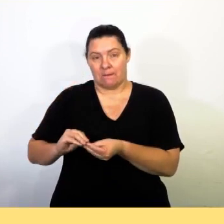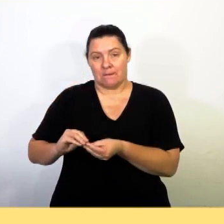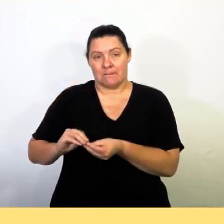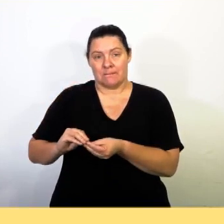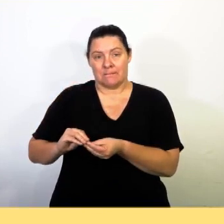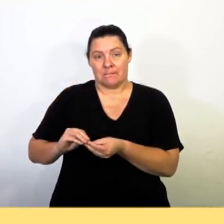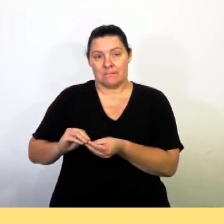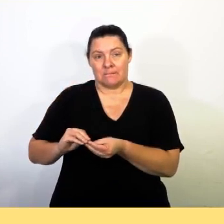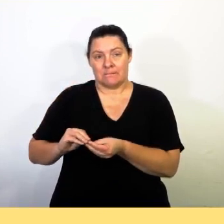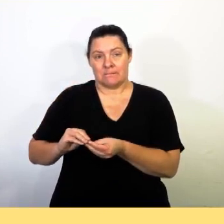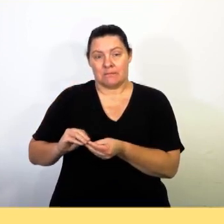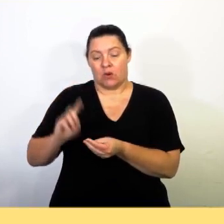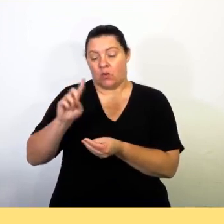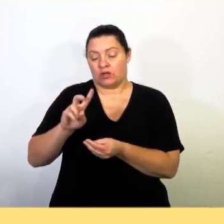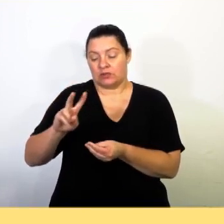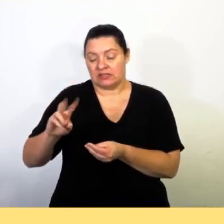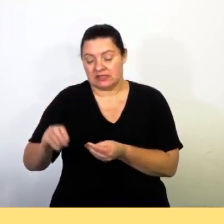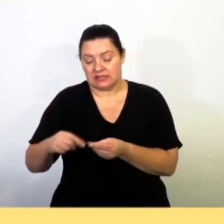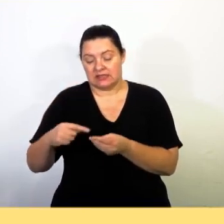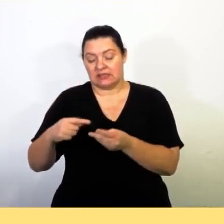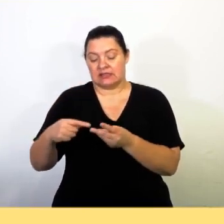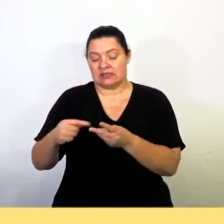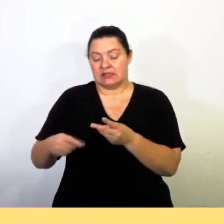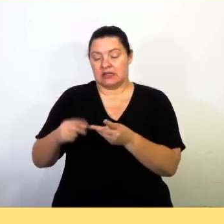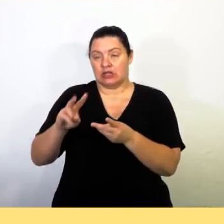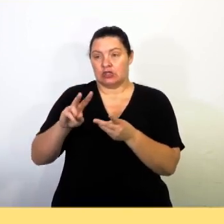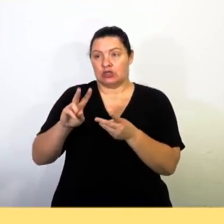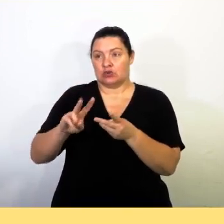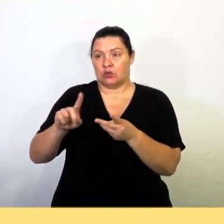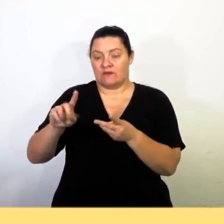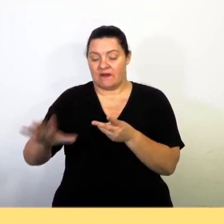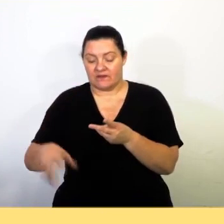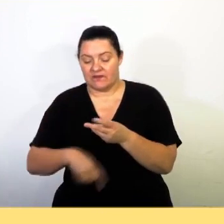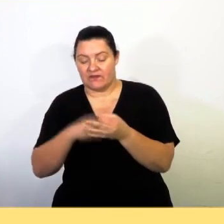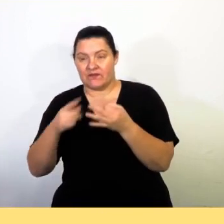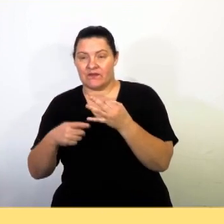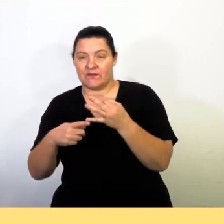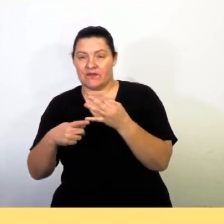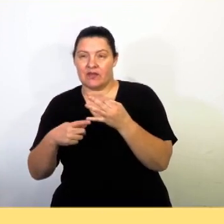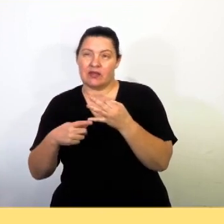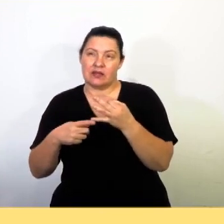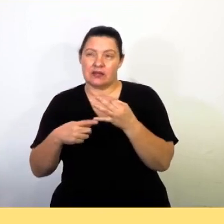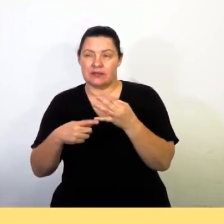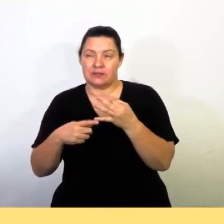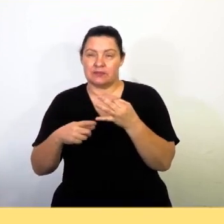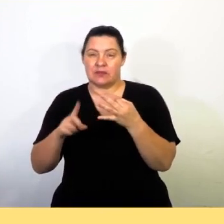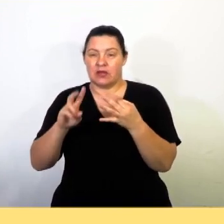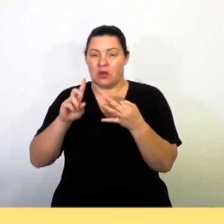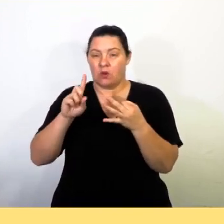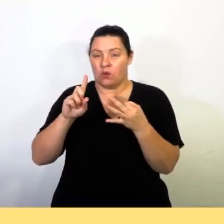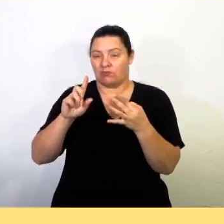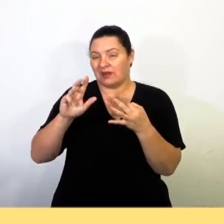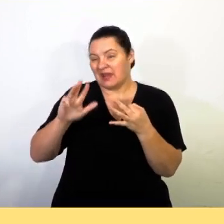If you are now saying your 120 plus your 215 plus